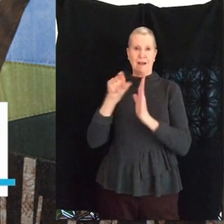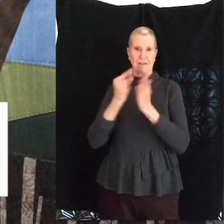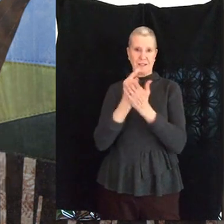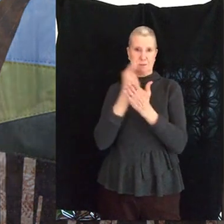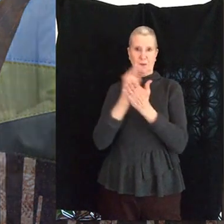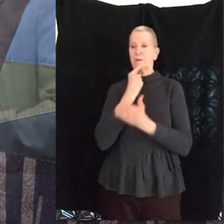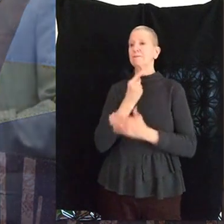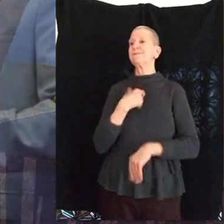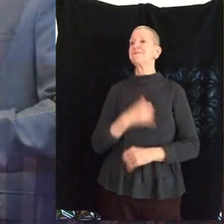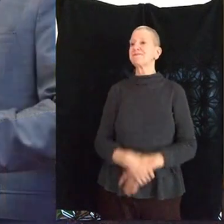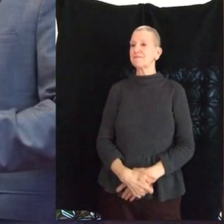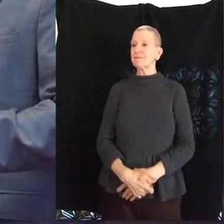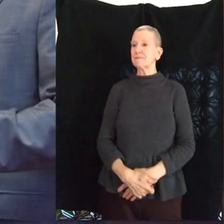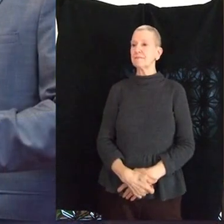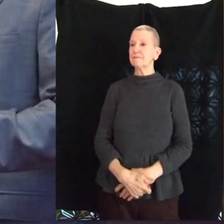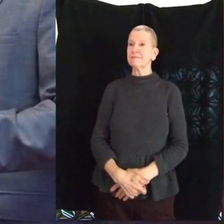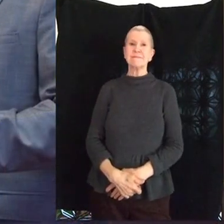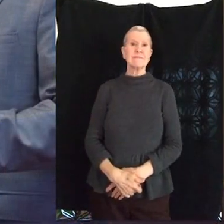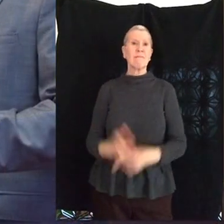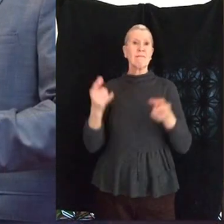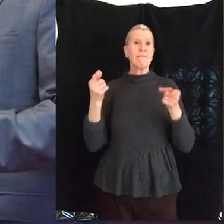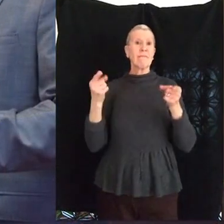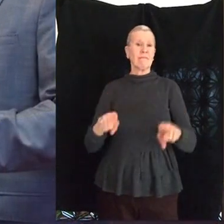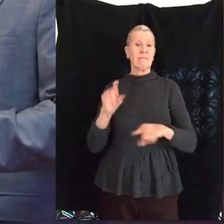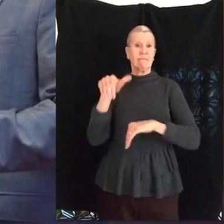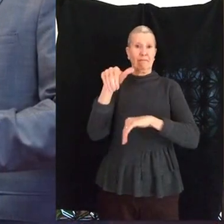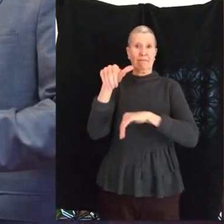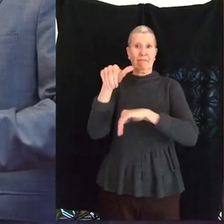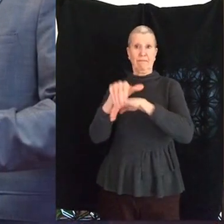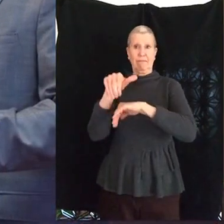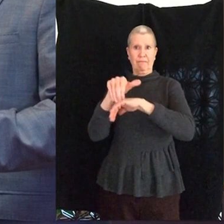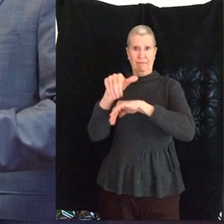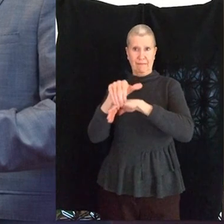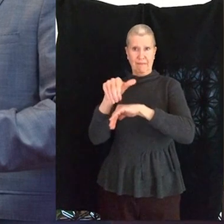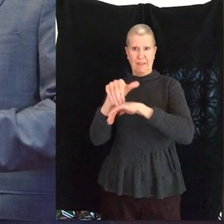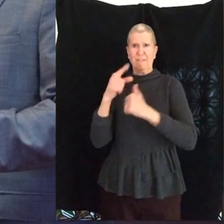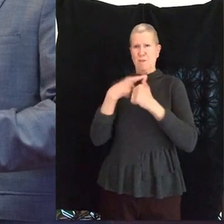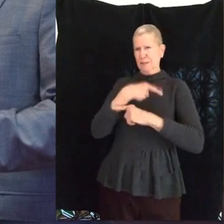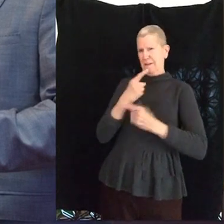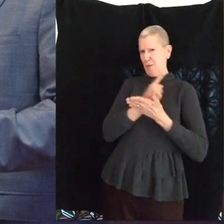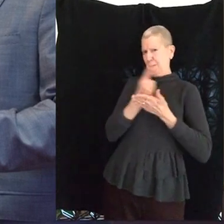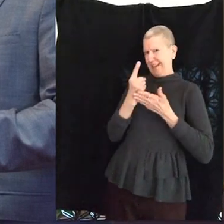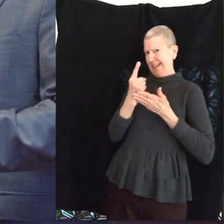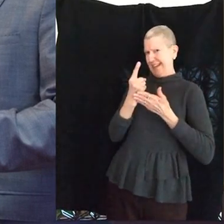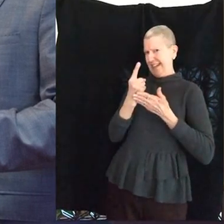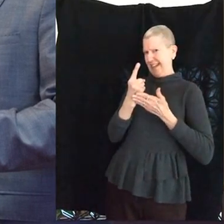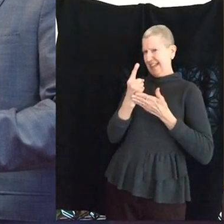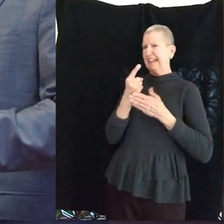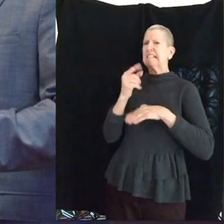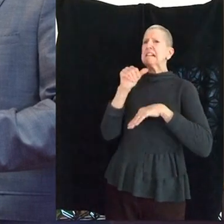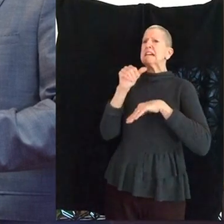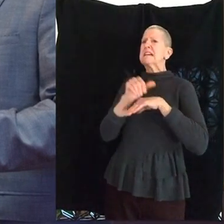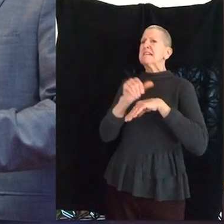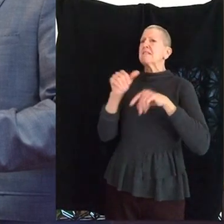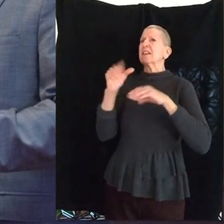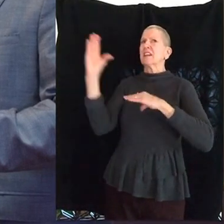John. When it was evening on that day, the first day of the week, and the doors of